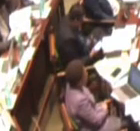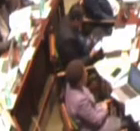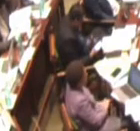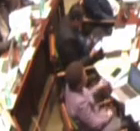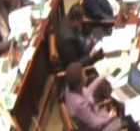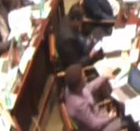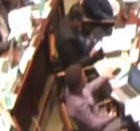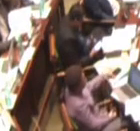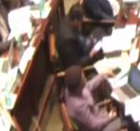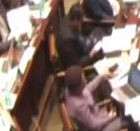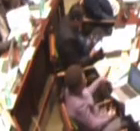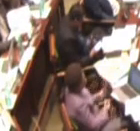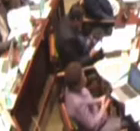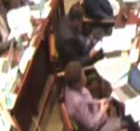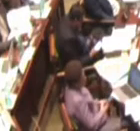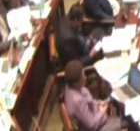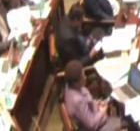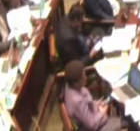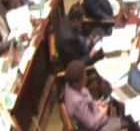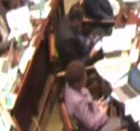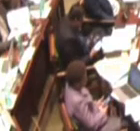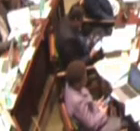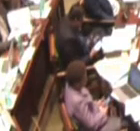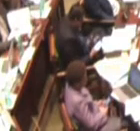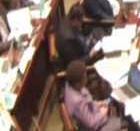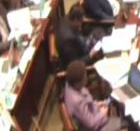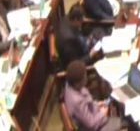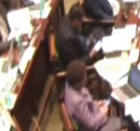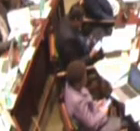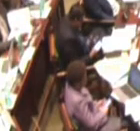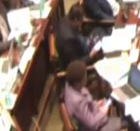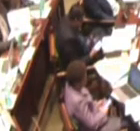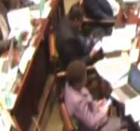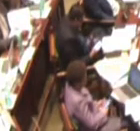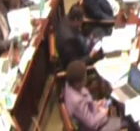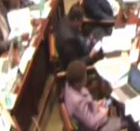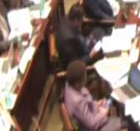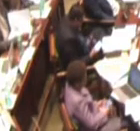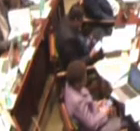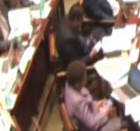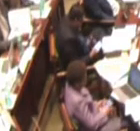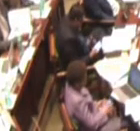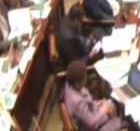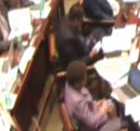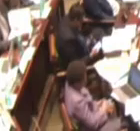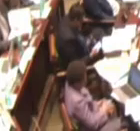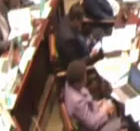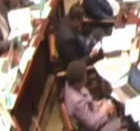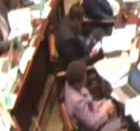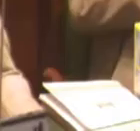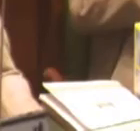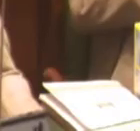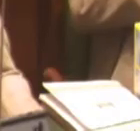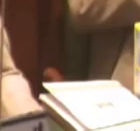Thank you very much, Mr. Speaker. Mr. Speaker, like many of my parliamentary colleagues, I came to this House with the sole purpose of making a change